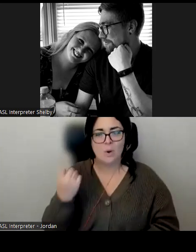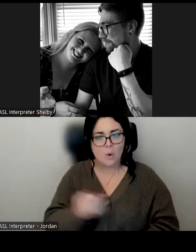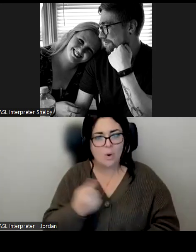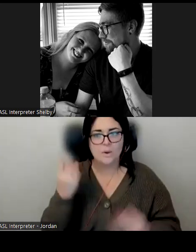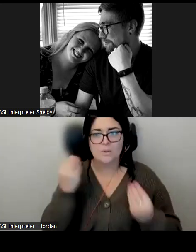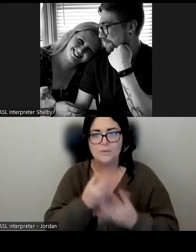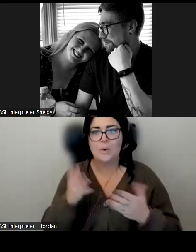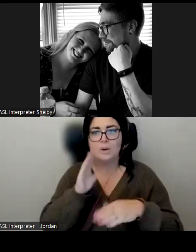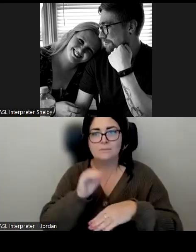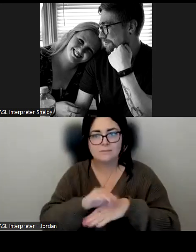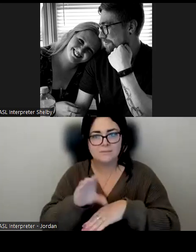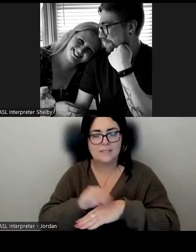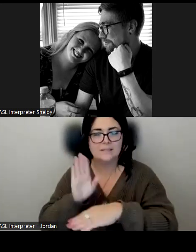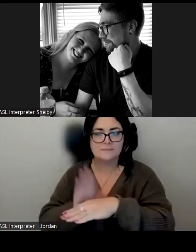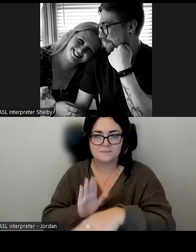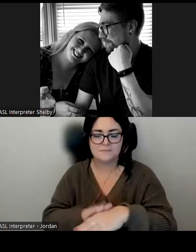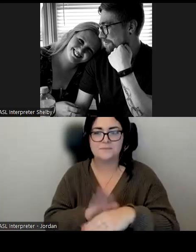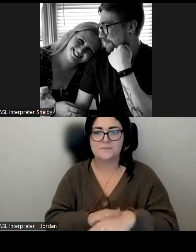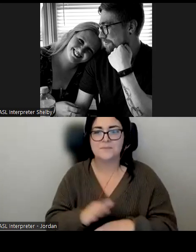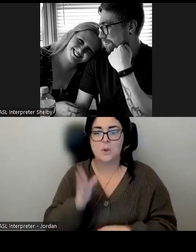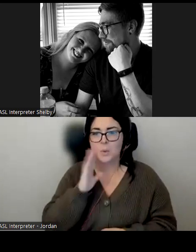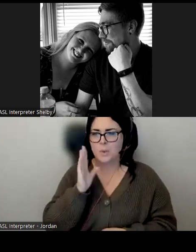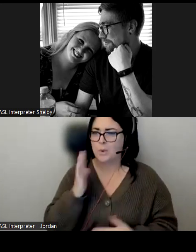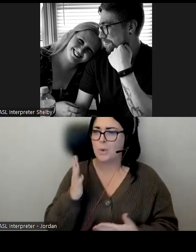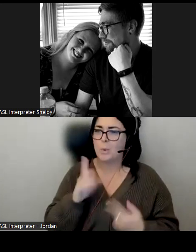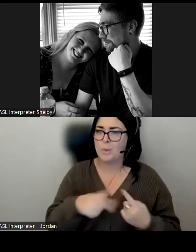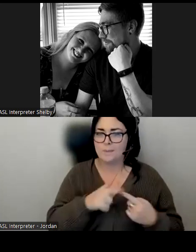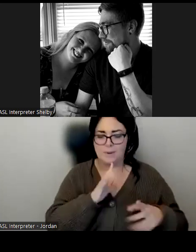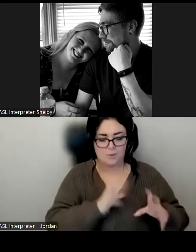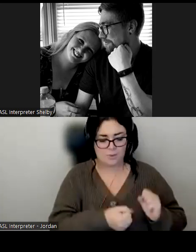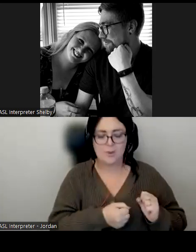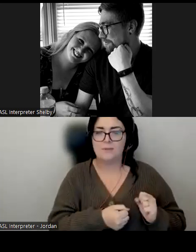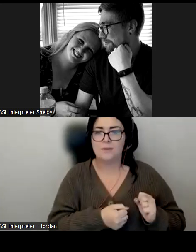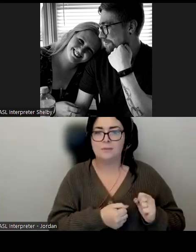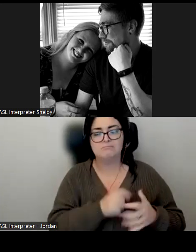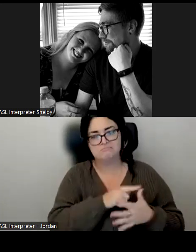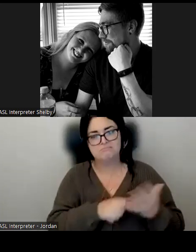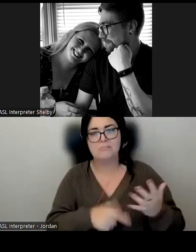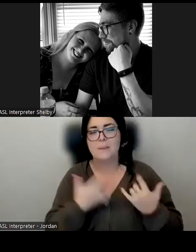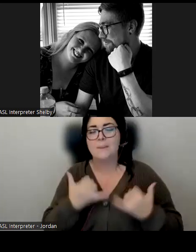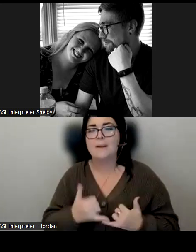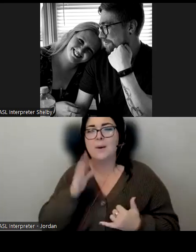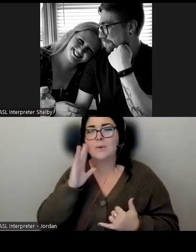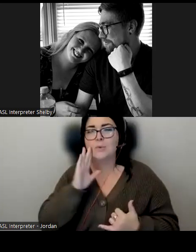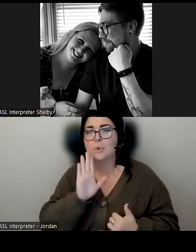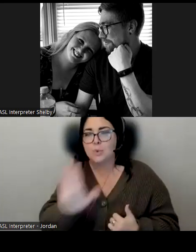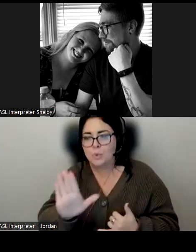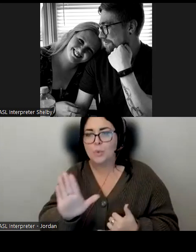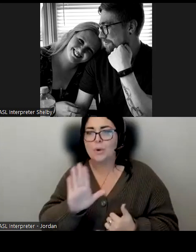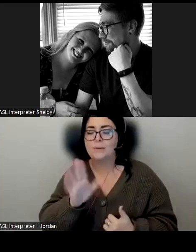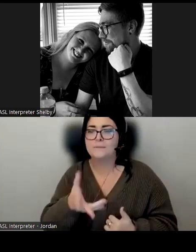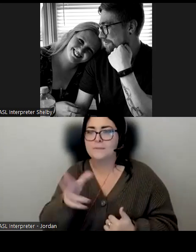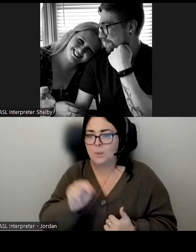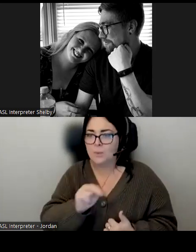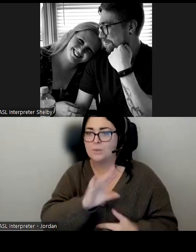about in counseling as well, is that there's the things we know about grief, but let's get to know what yours looks like. Getting to know